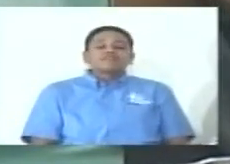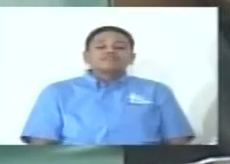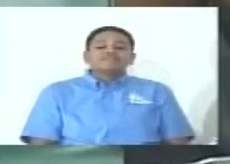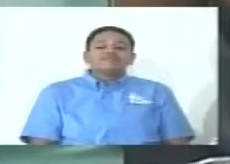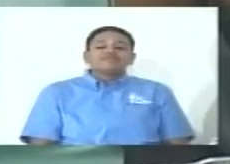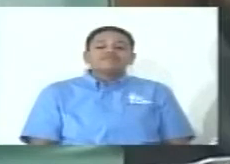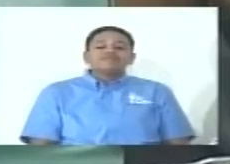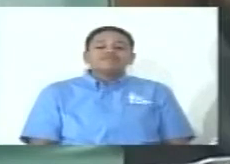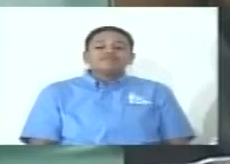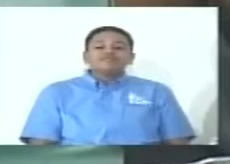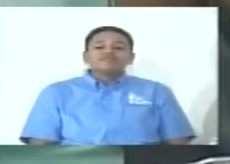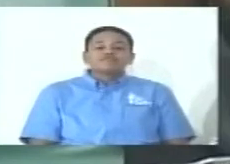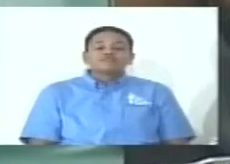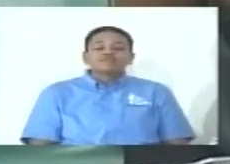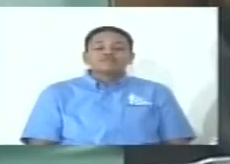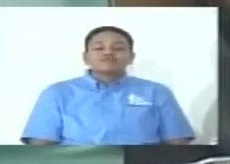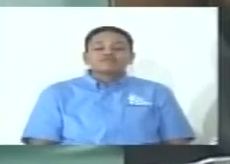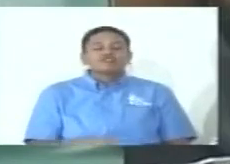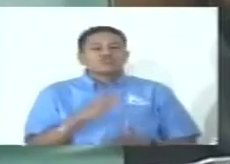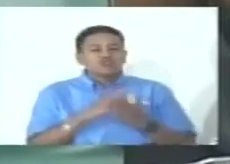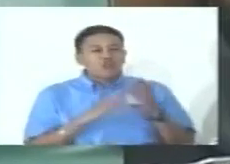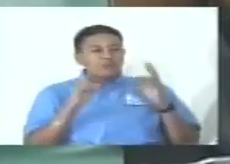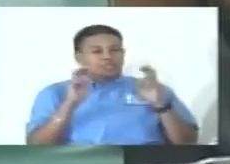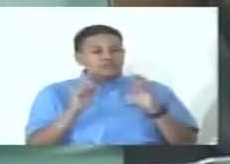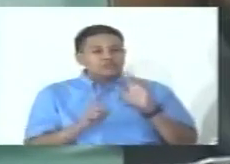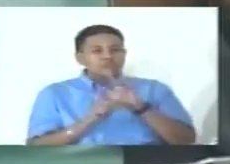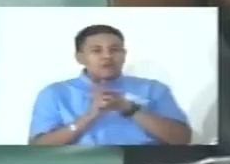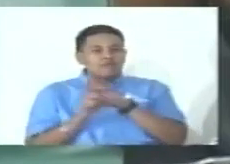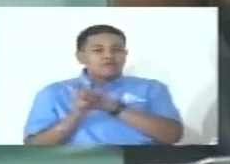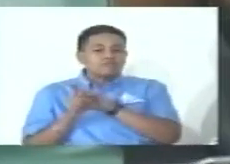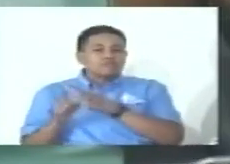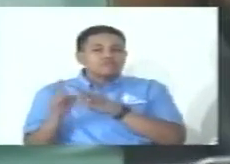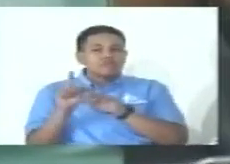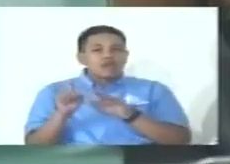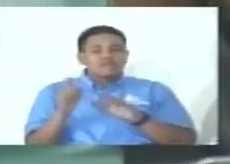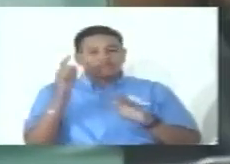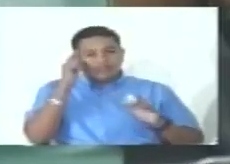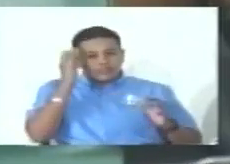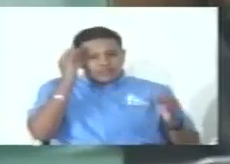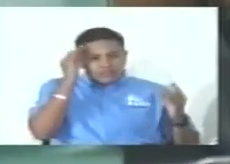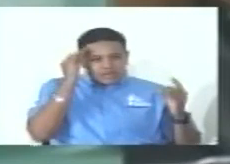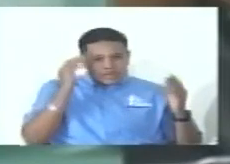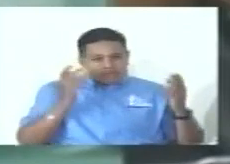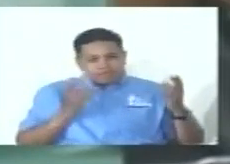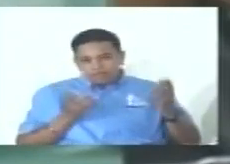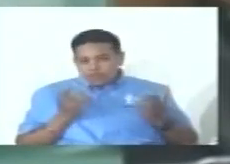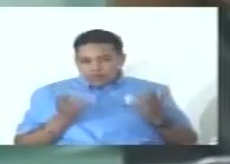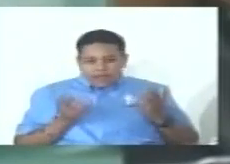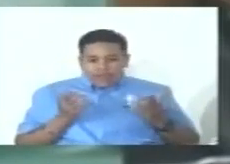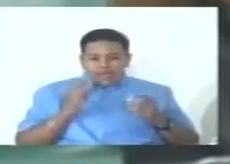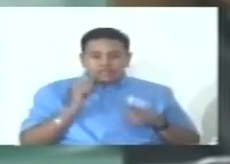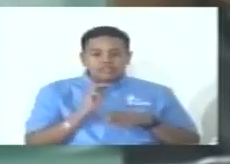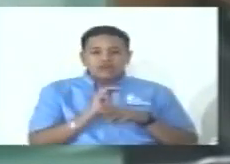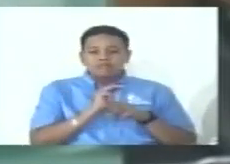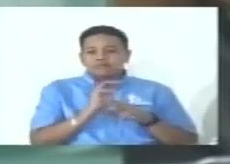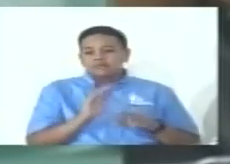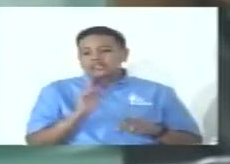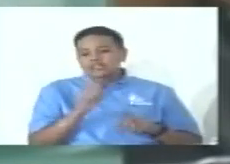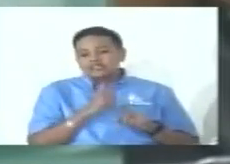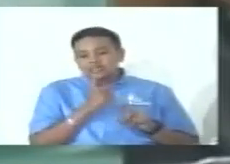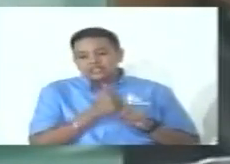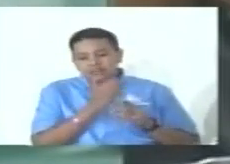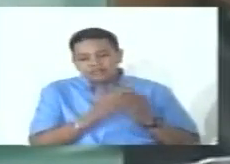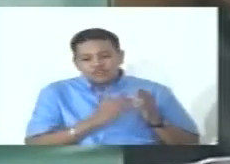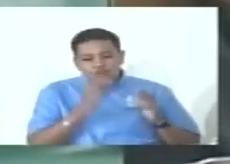certain exigencies, there were certain issues that she had to weigh. as a minister,